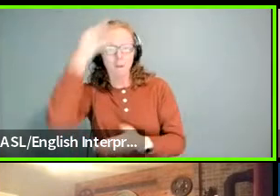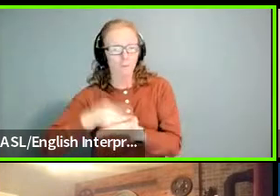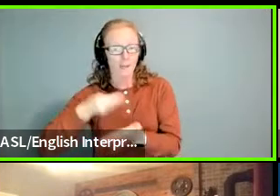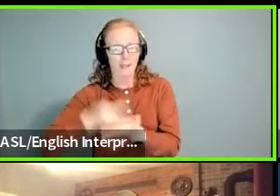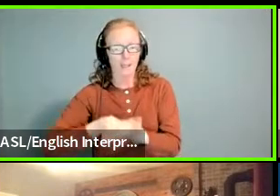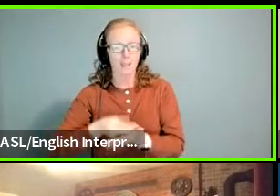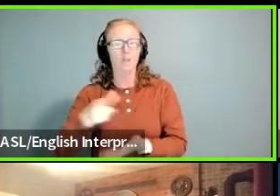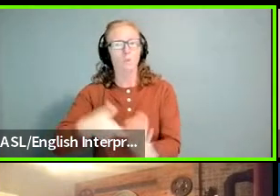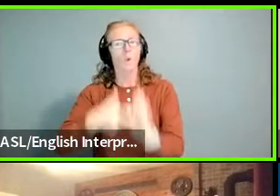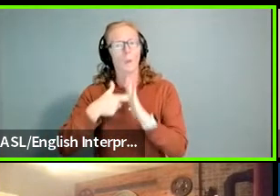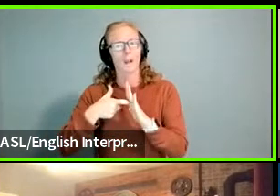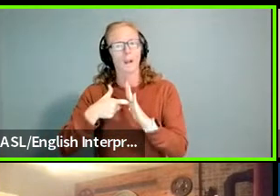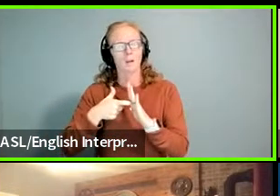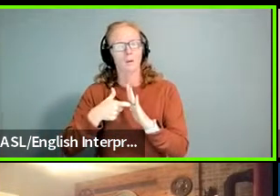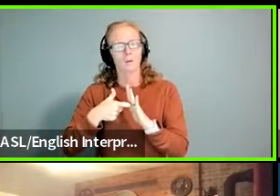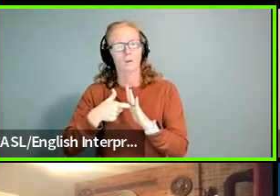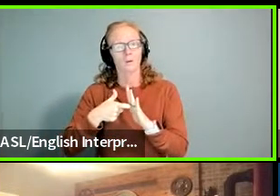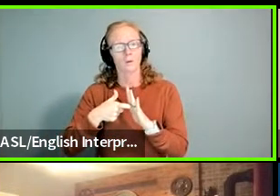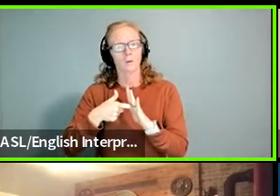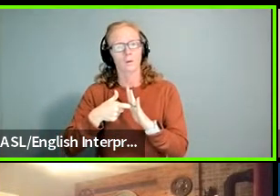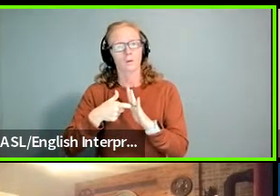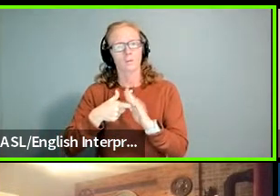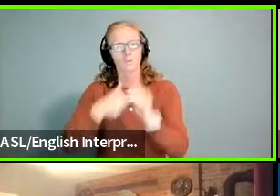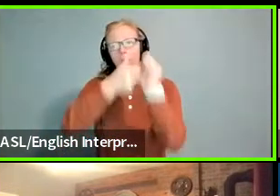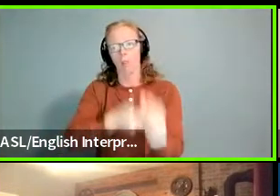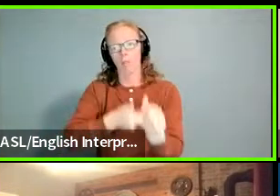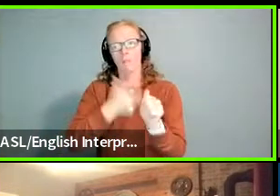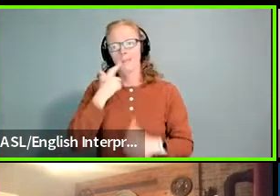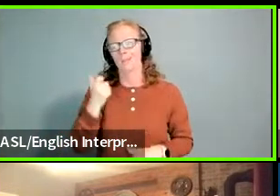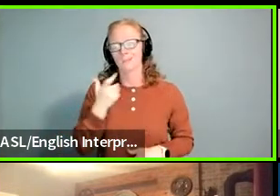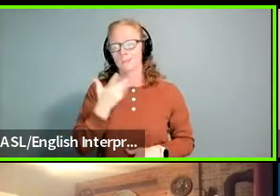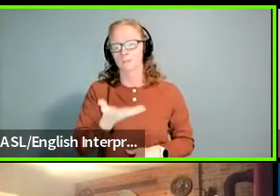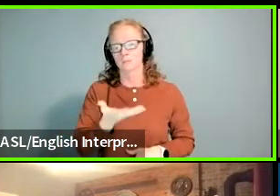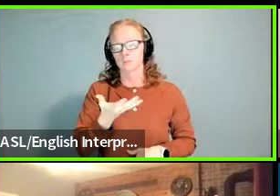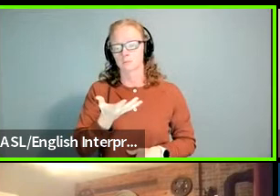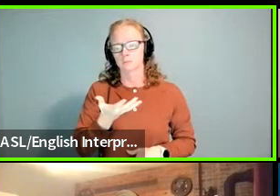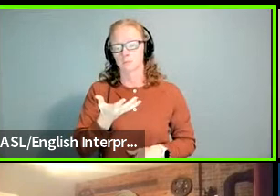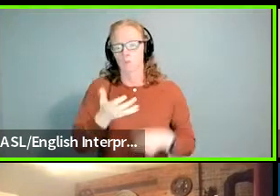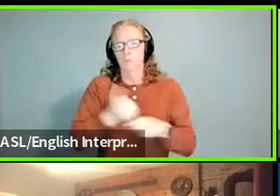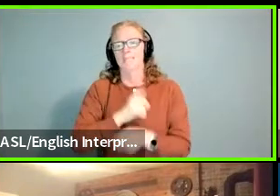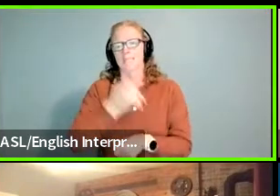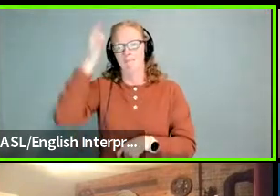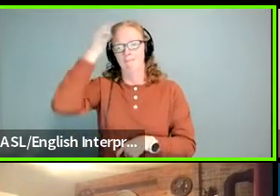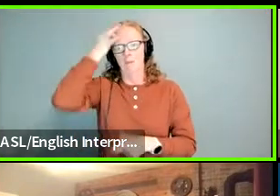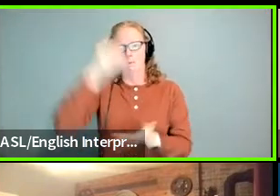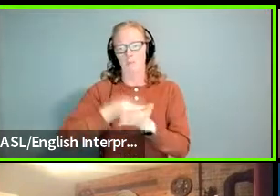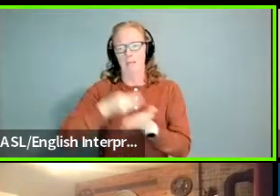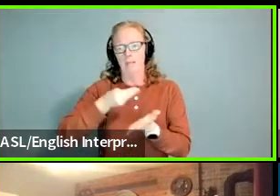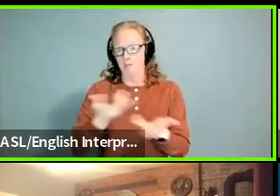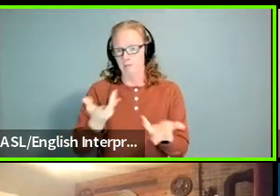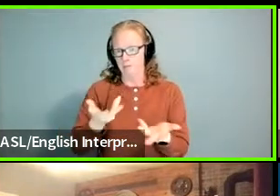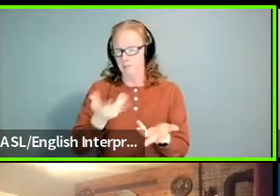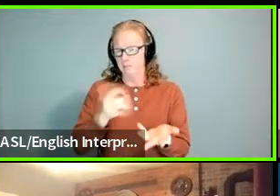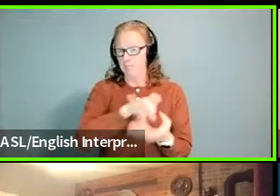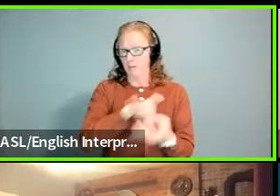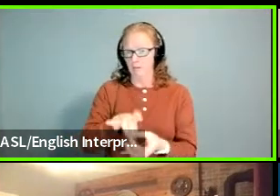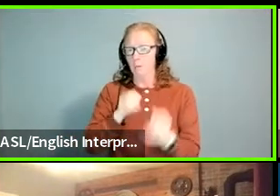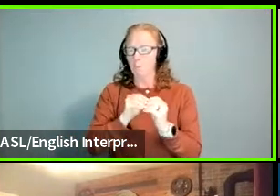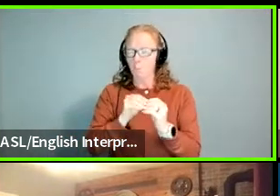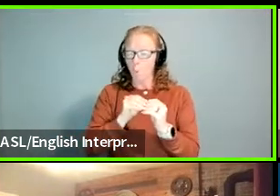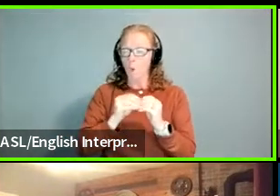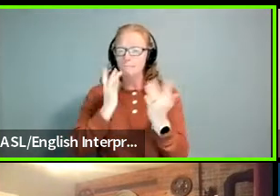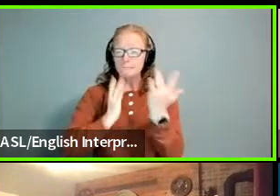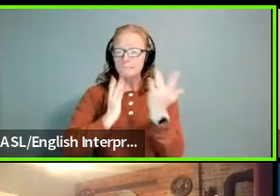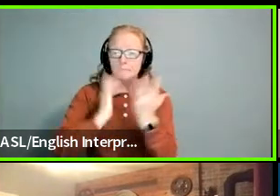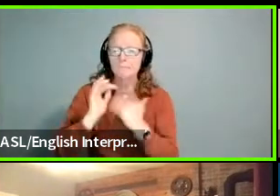would be required to comply with as part of receiving federal grant funding? So does it make it even more,